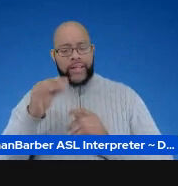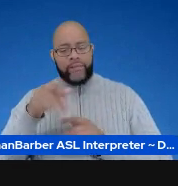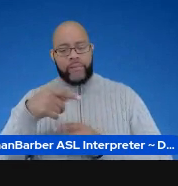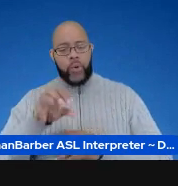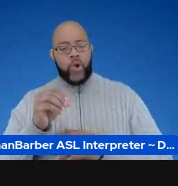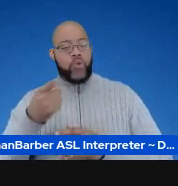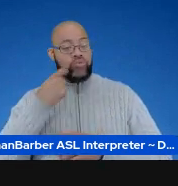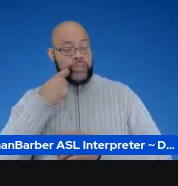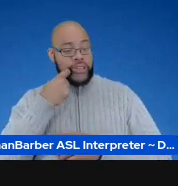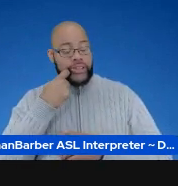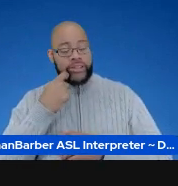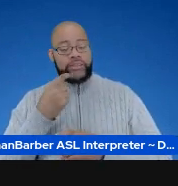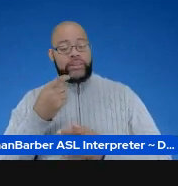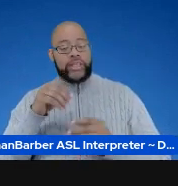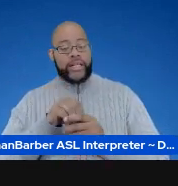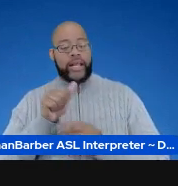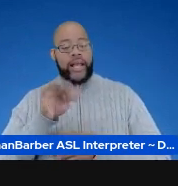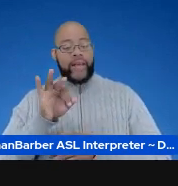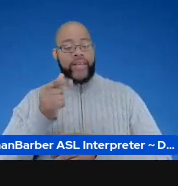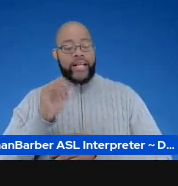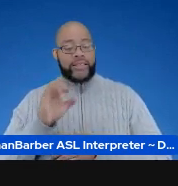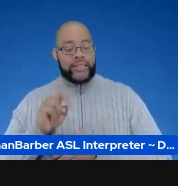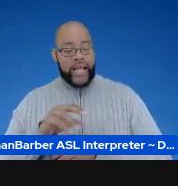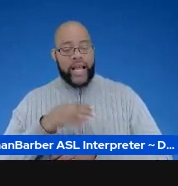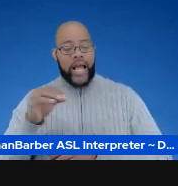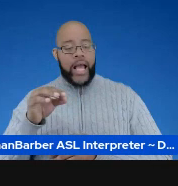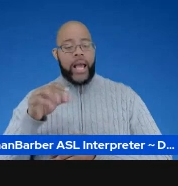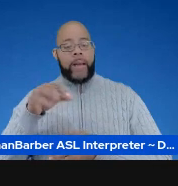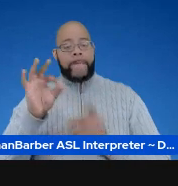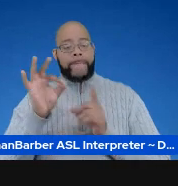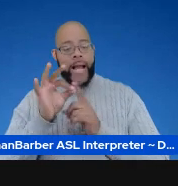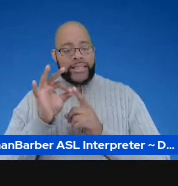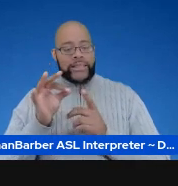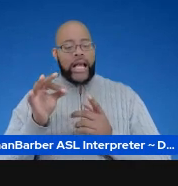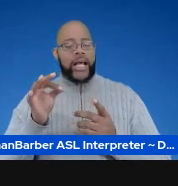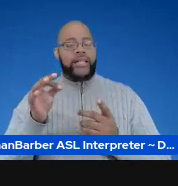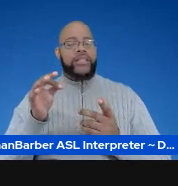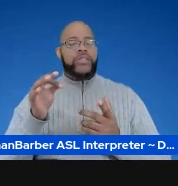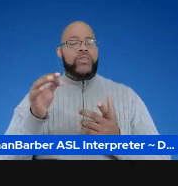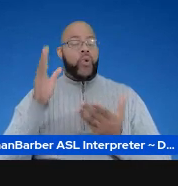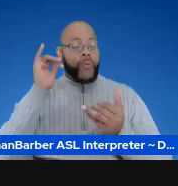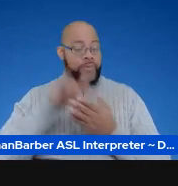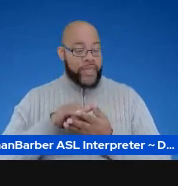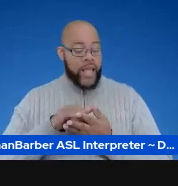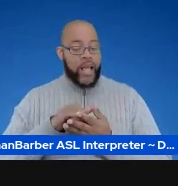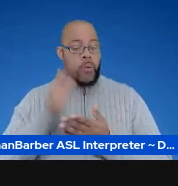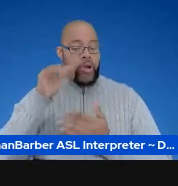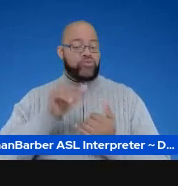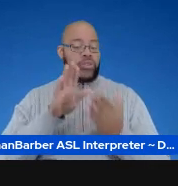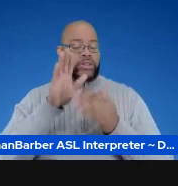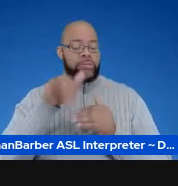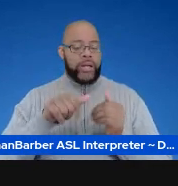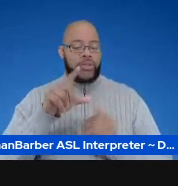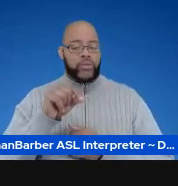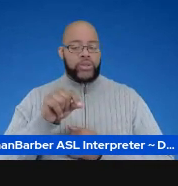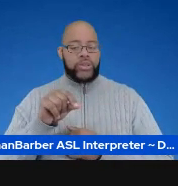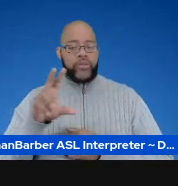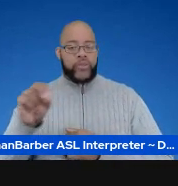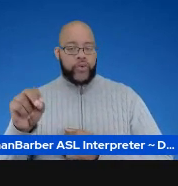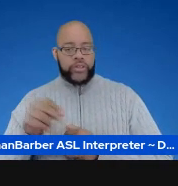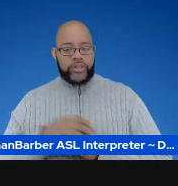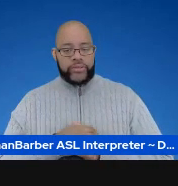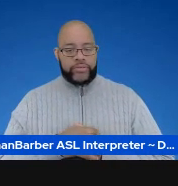in Afghanistan and Pakistan, but hopefully that will be addressed by 2030.